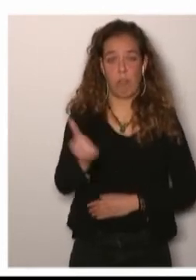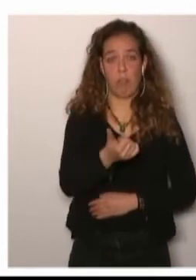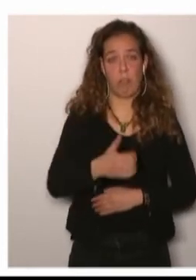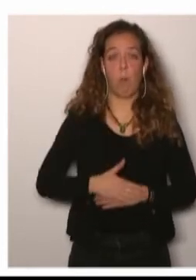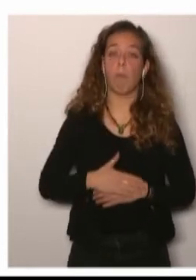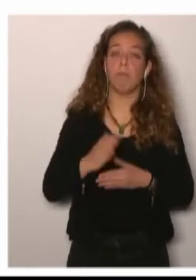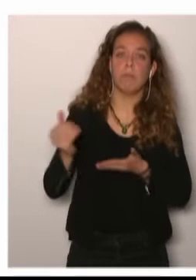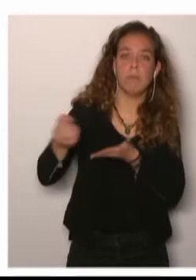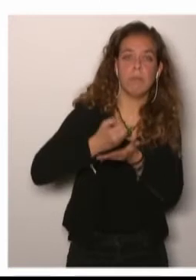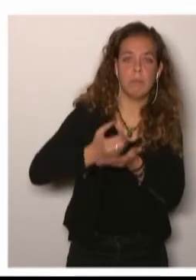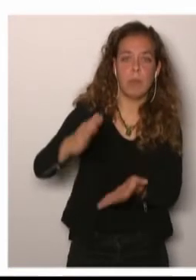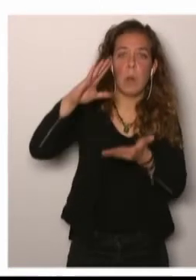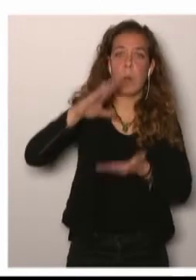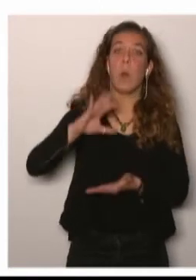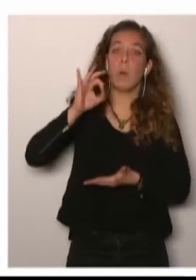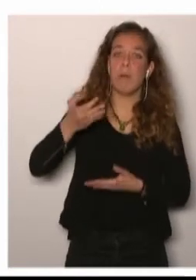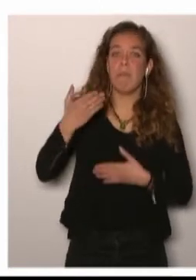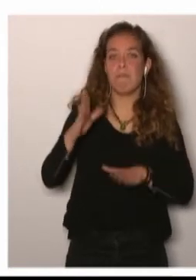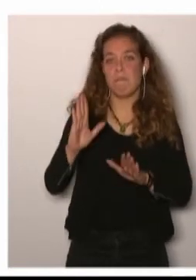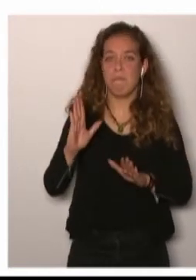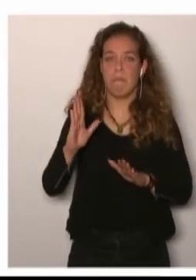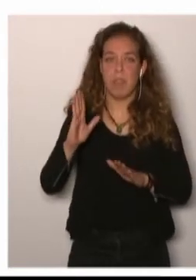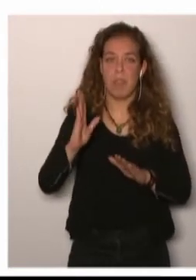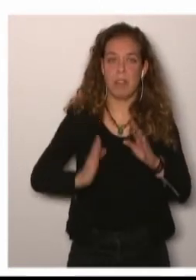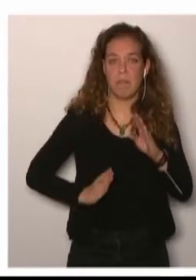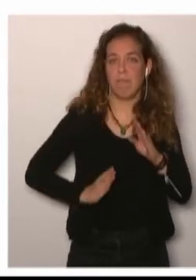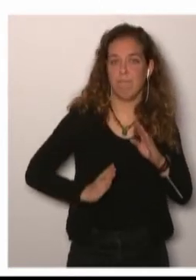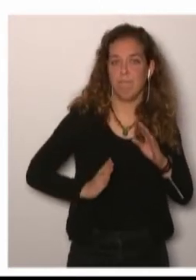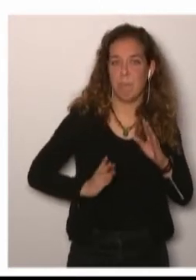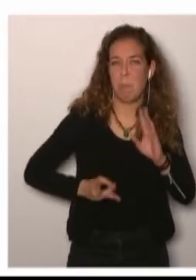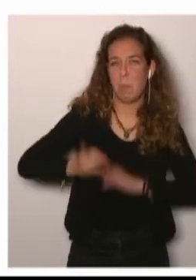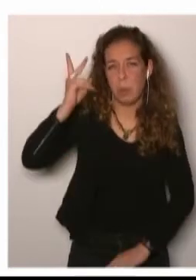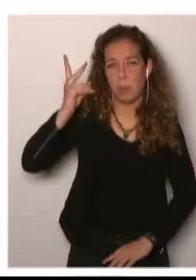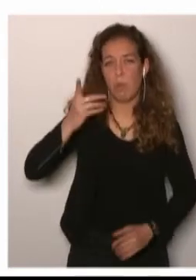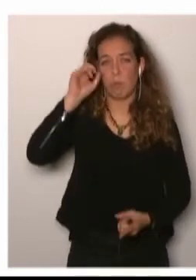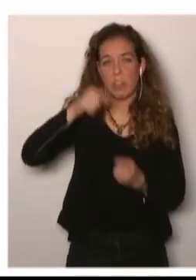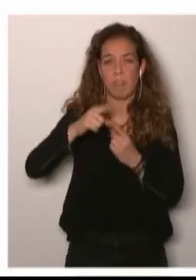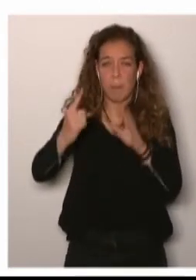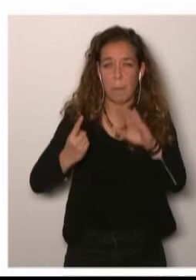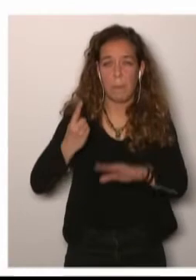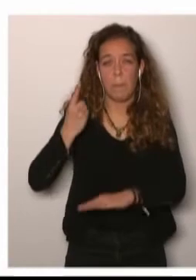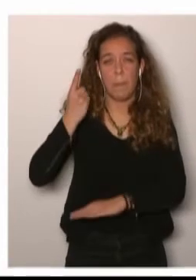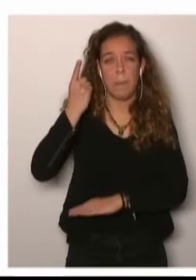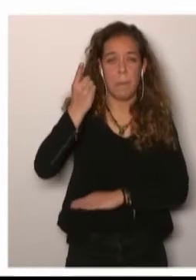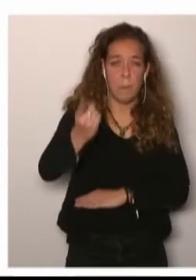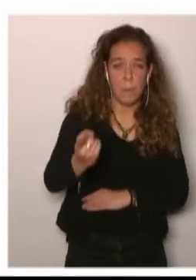long-term safety data collection, really to improve our knowledge of biology, diagnosis, or treatment